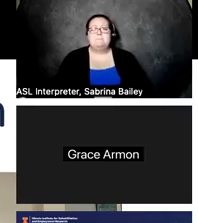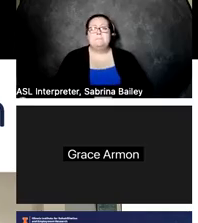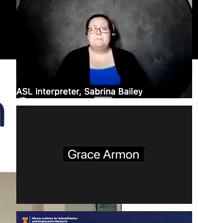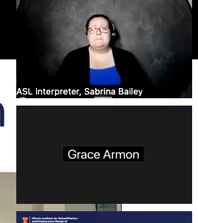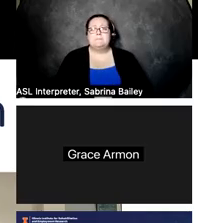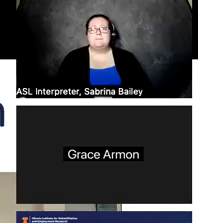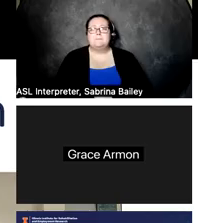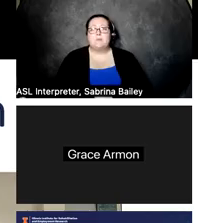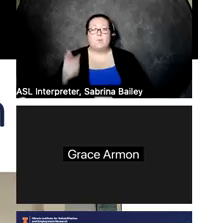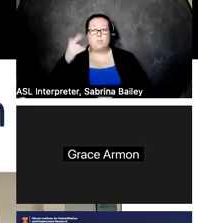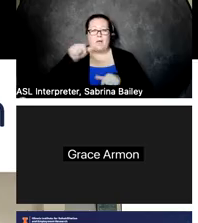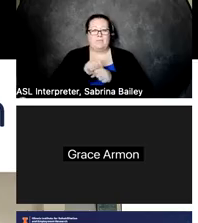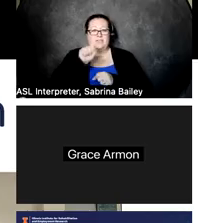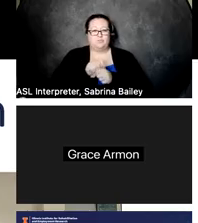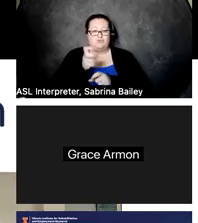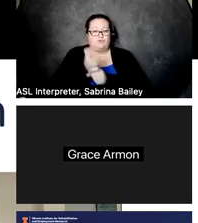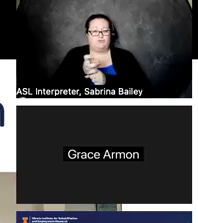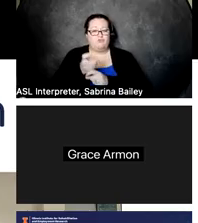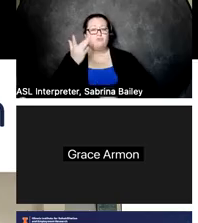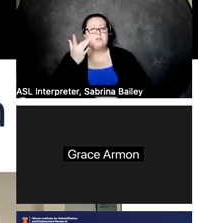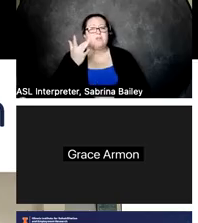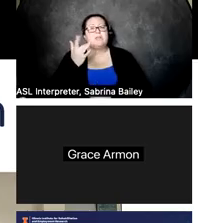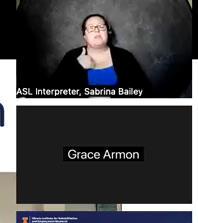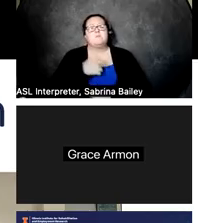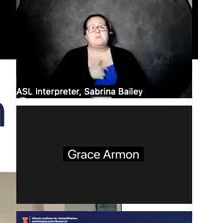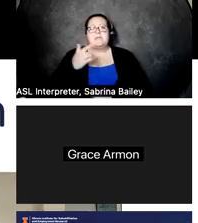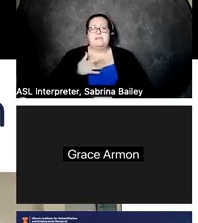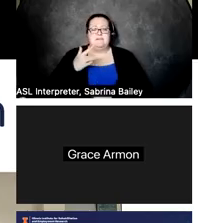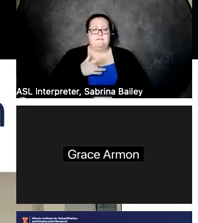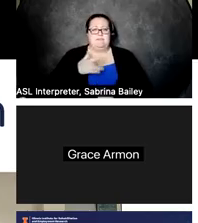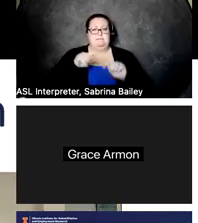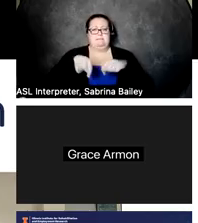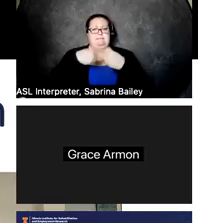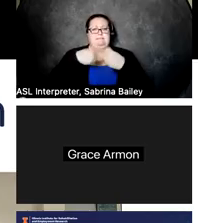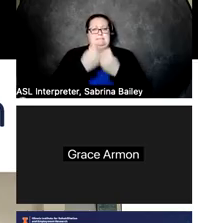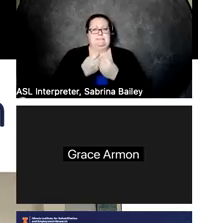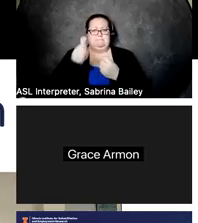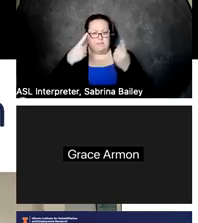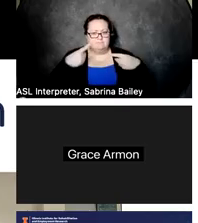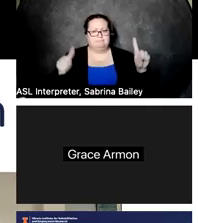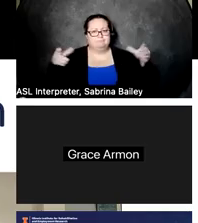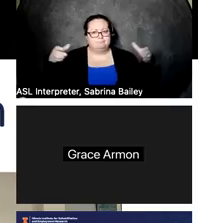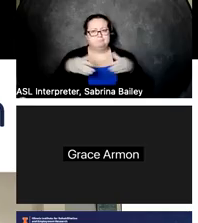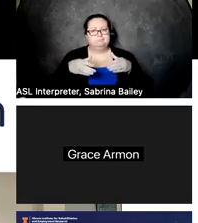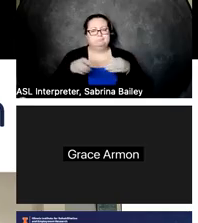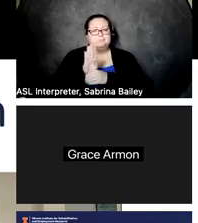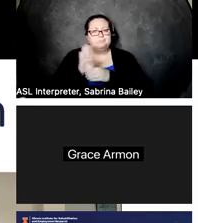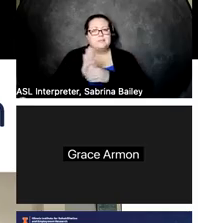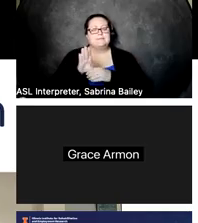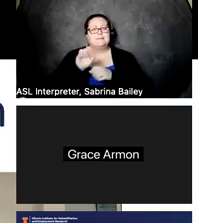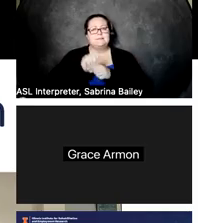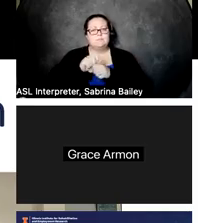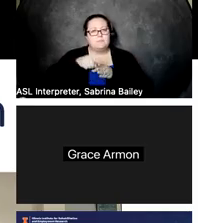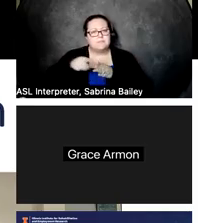makes this work difficult is, it takes a team to make this work. It takes a business, it takes the employment specialist, it